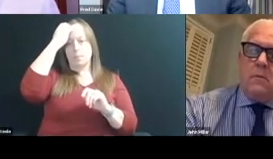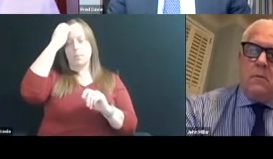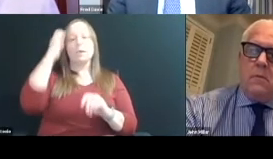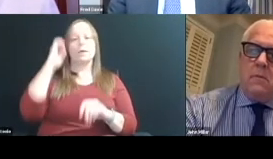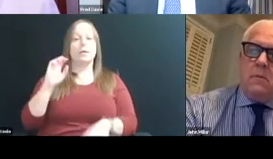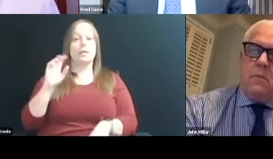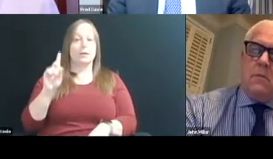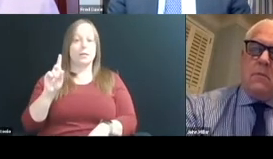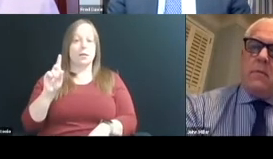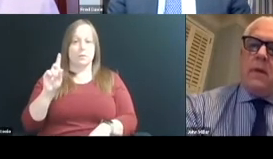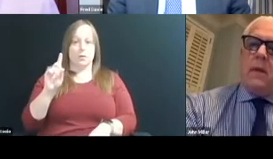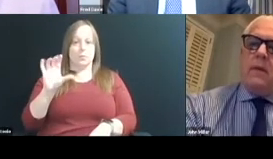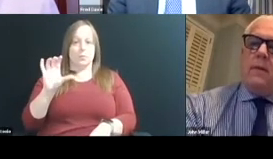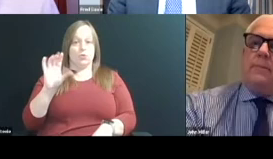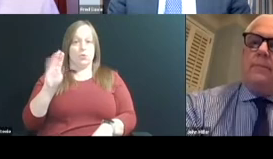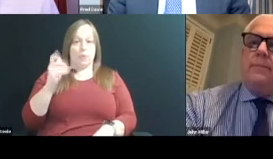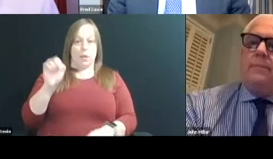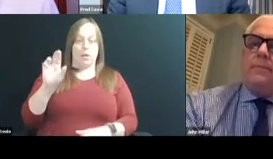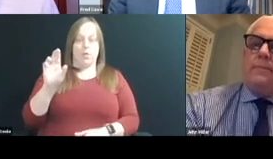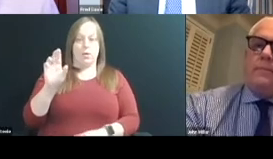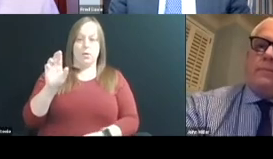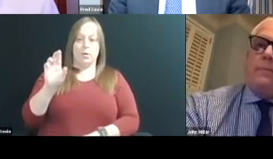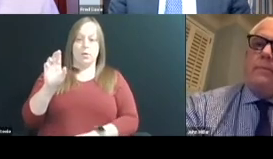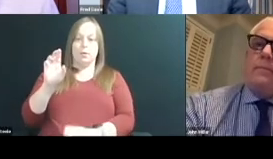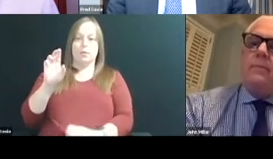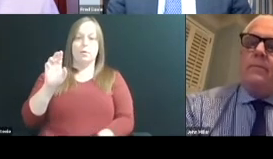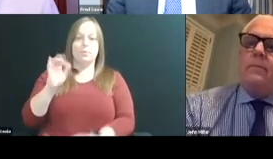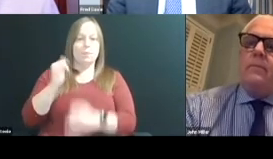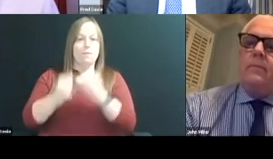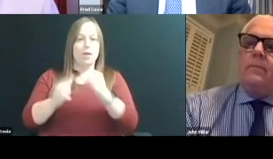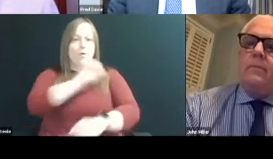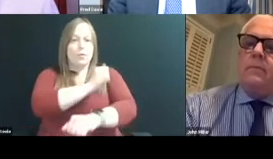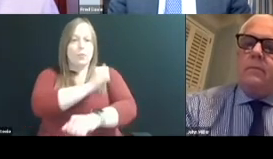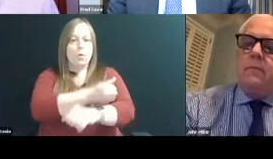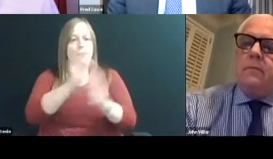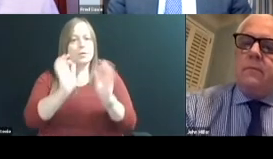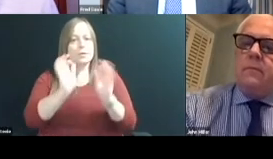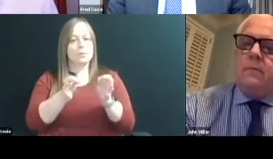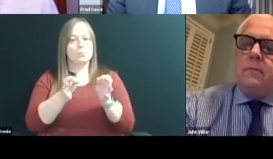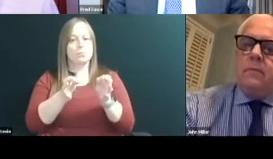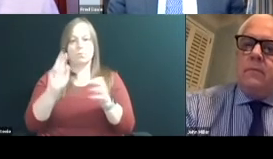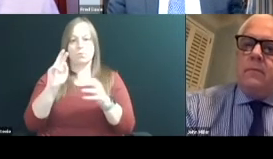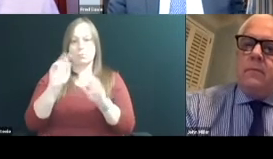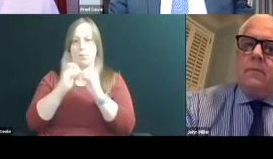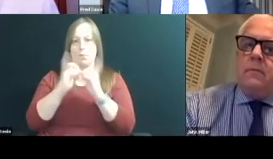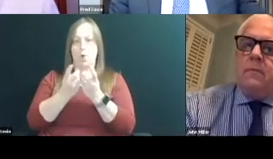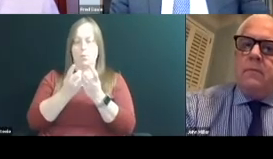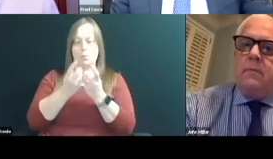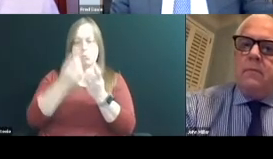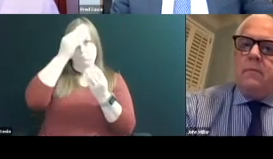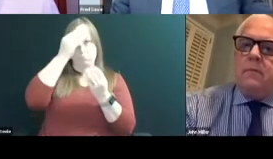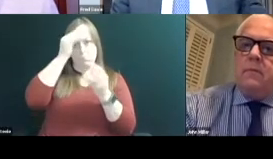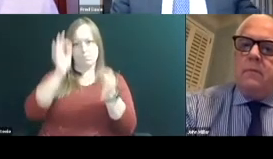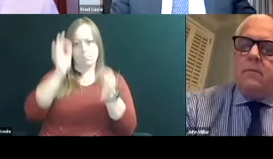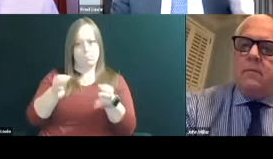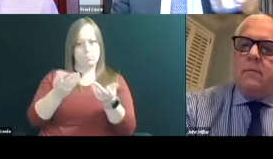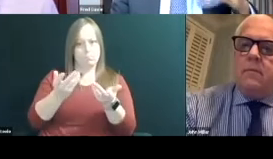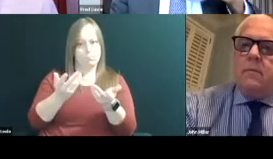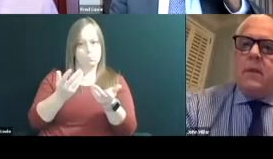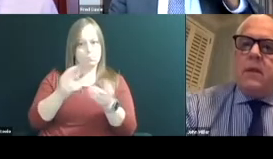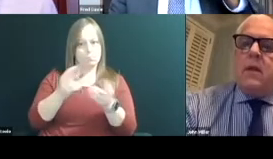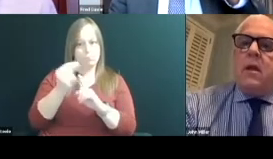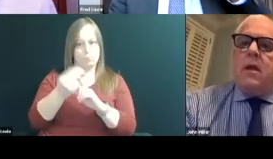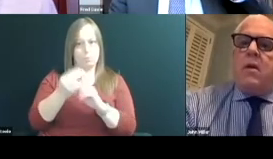Miller, the question of final authority on discipline matters, where does the department stand on that reform at this